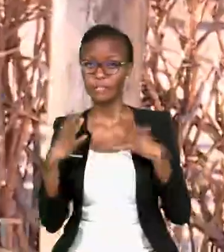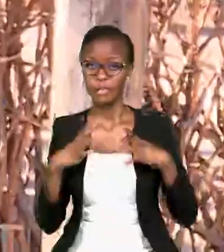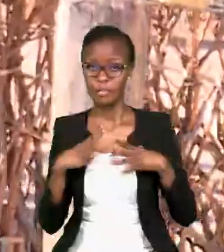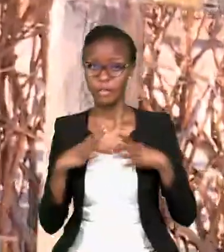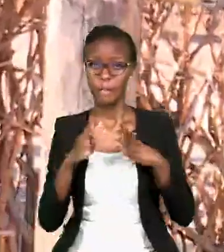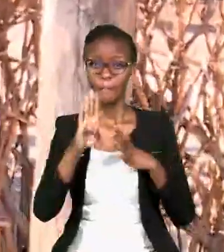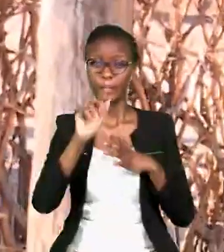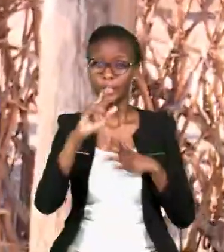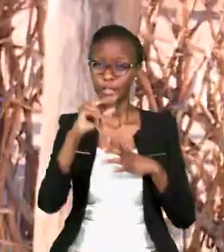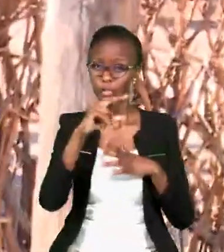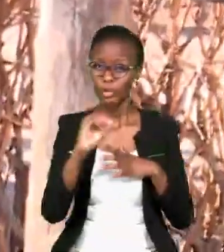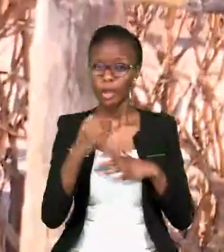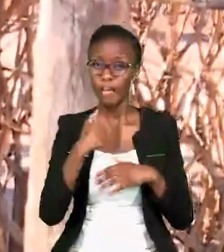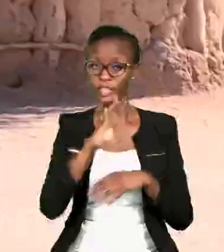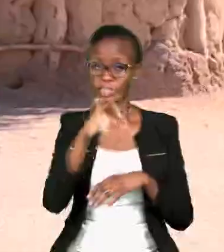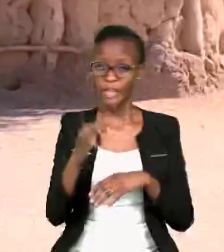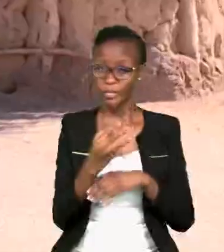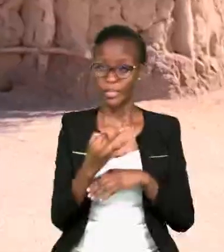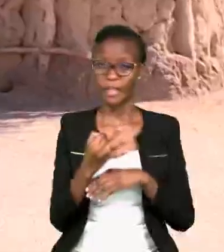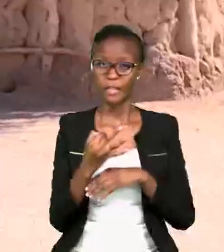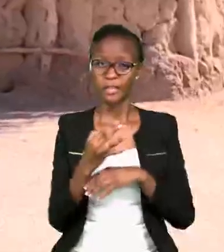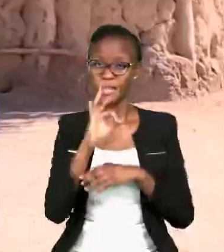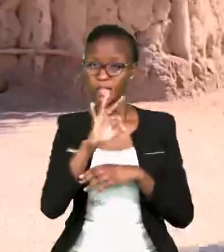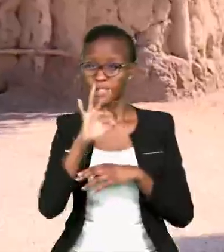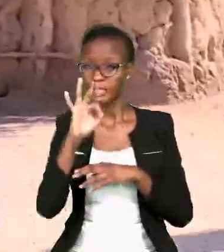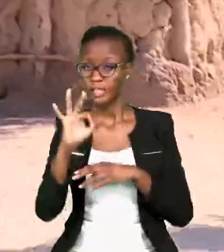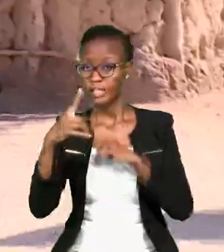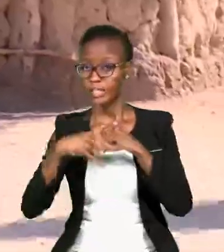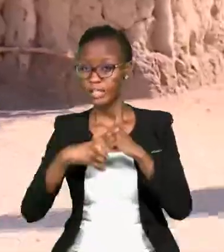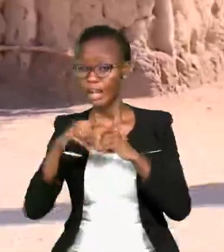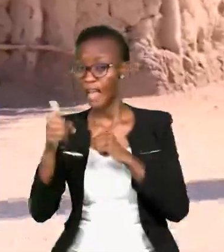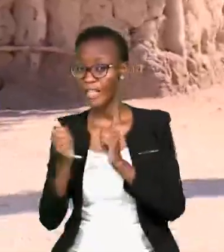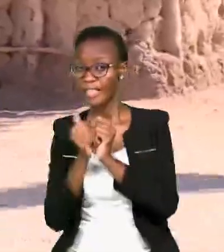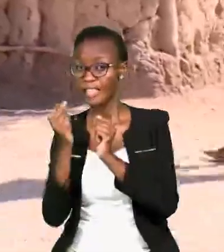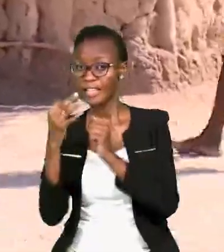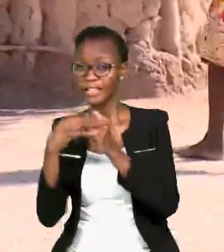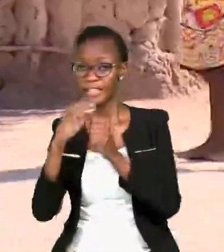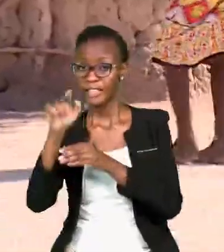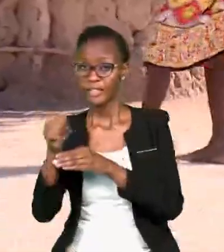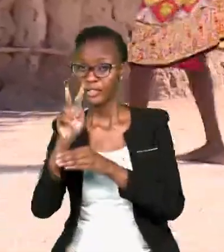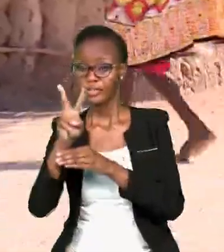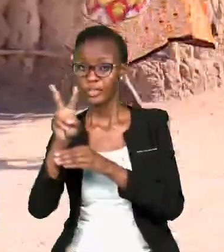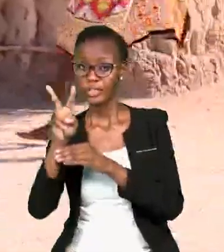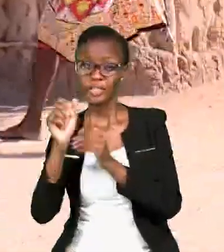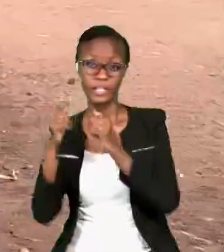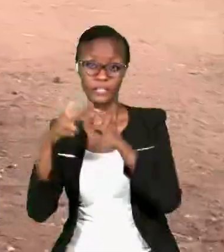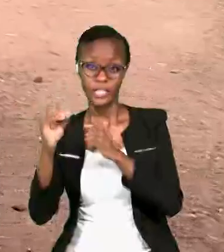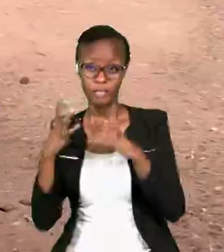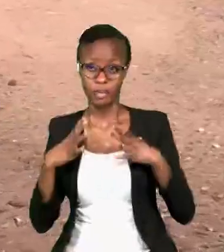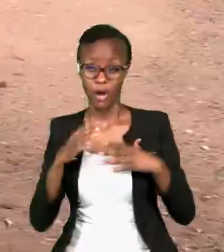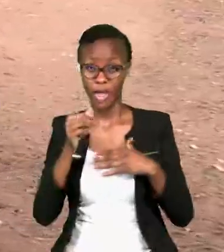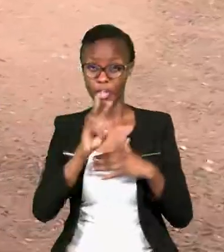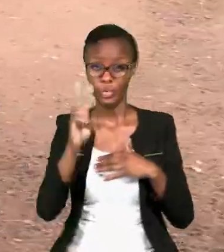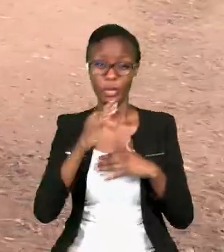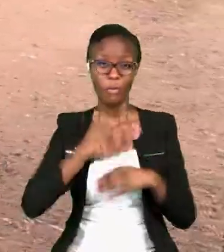Baringo, there are 3,036 households with 18,217 persons. And West Pokot, there are